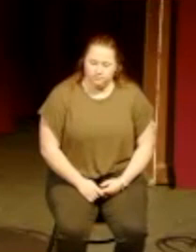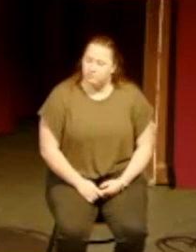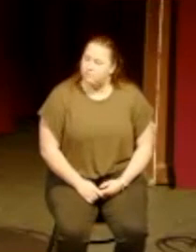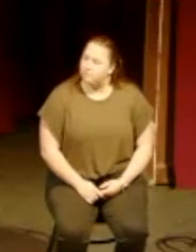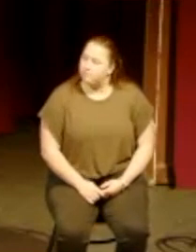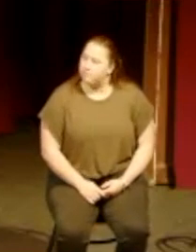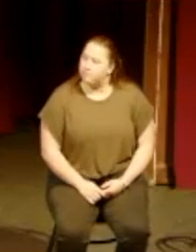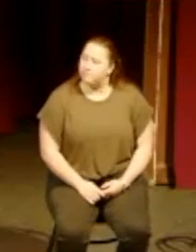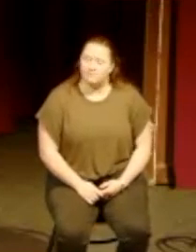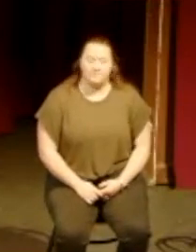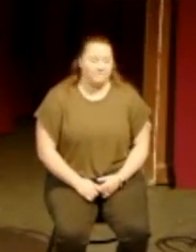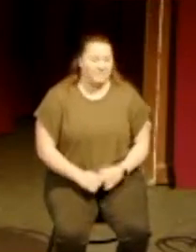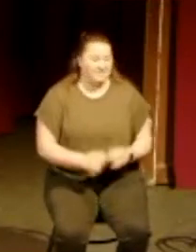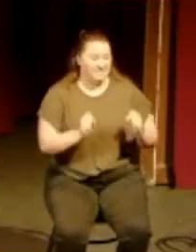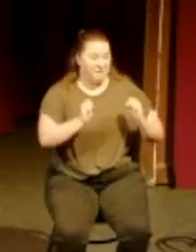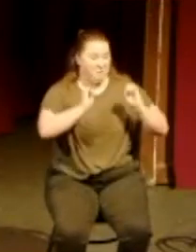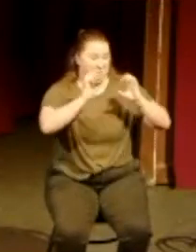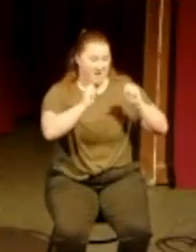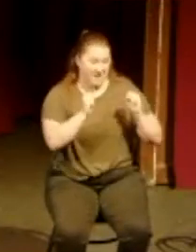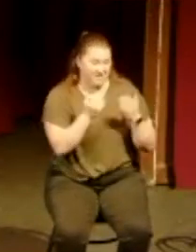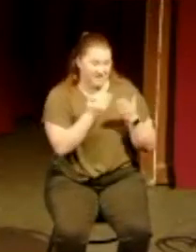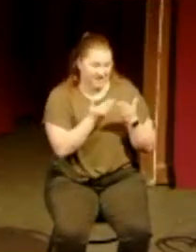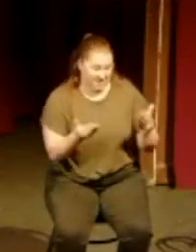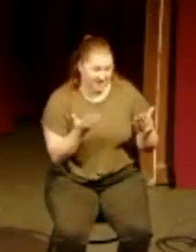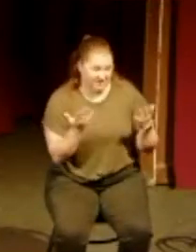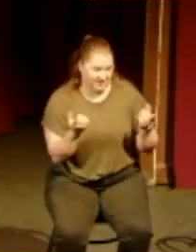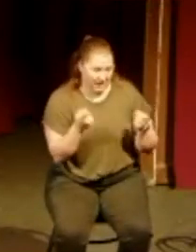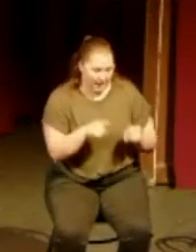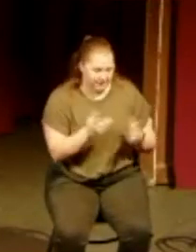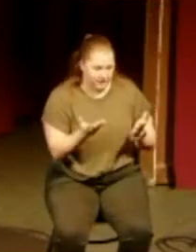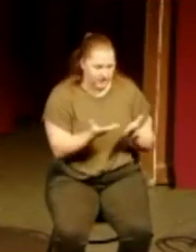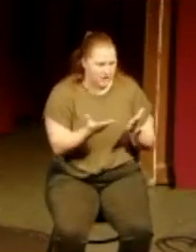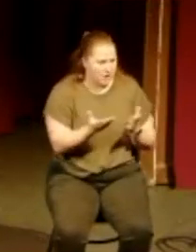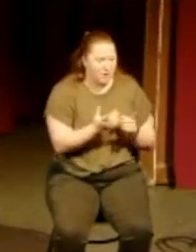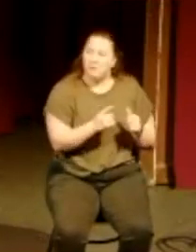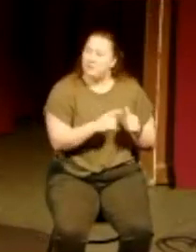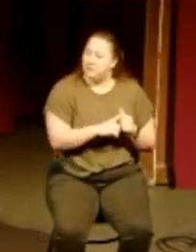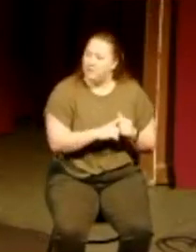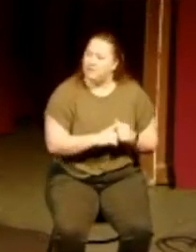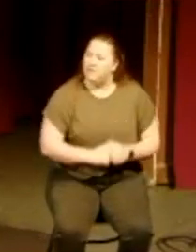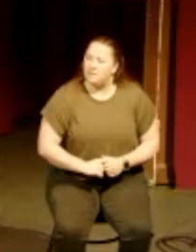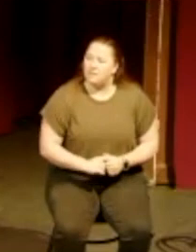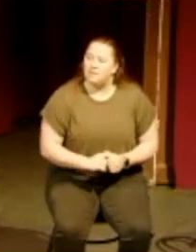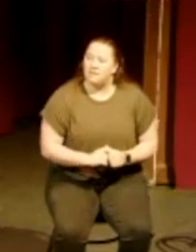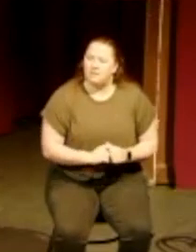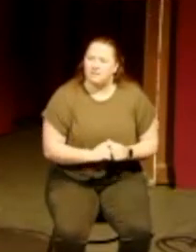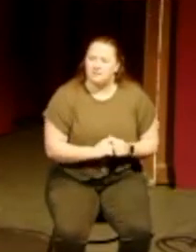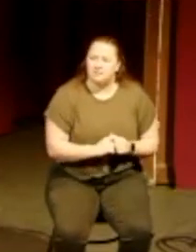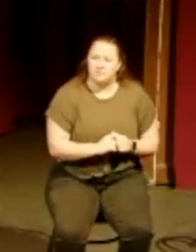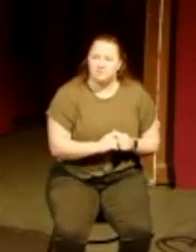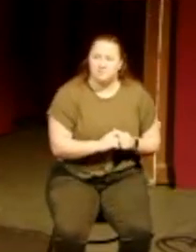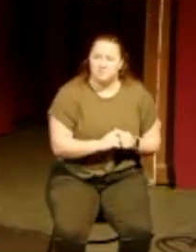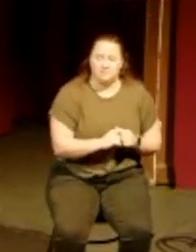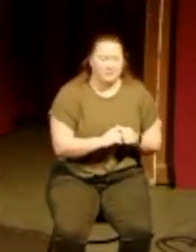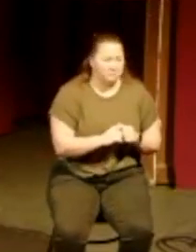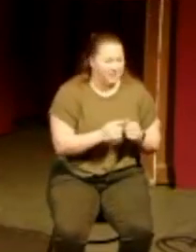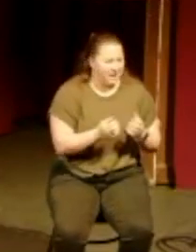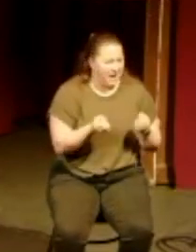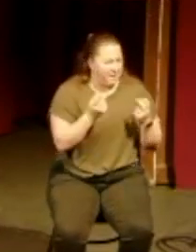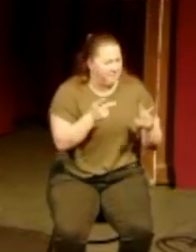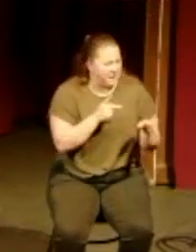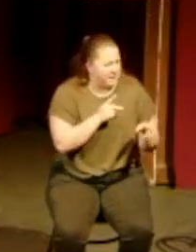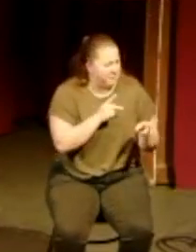There's a lot of amazing things that struck me, but the main one is how many professional boxers were their